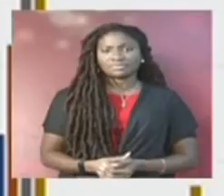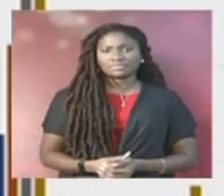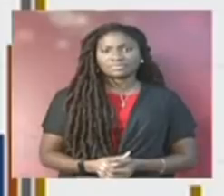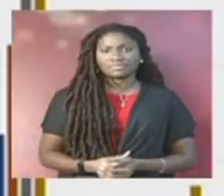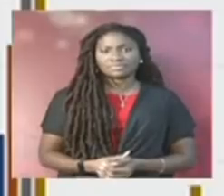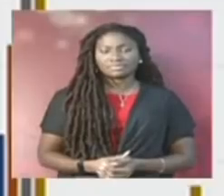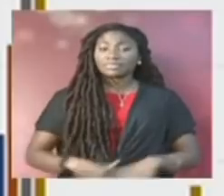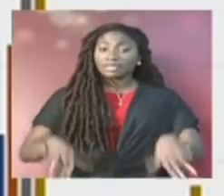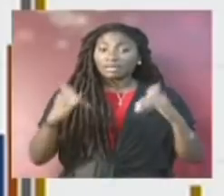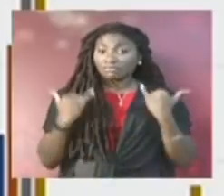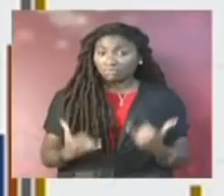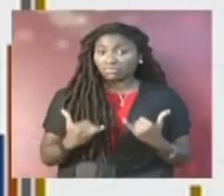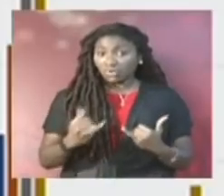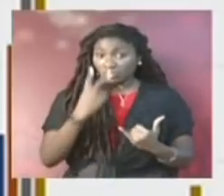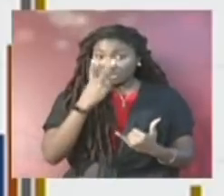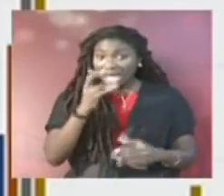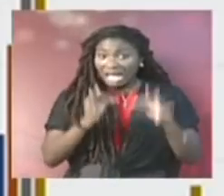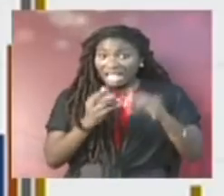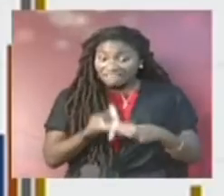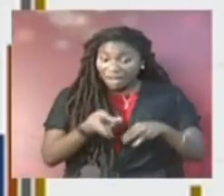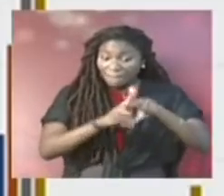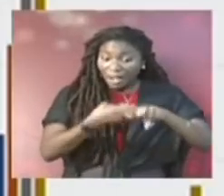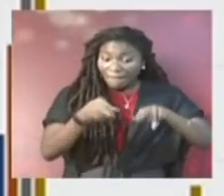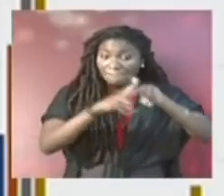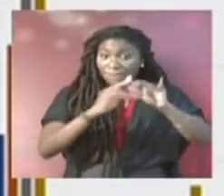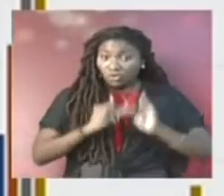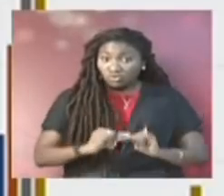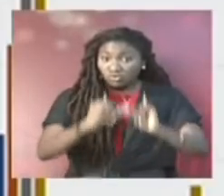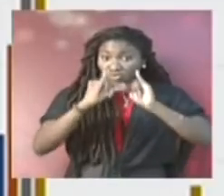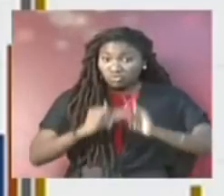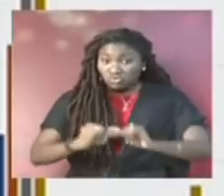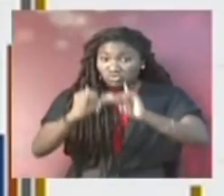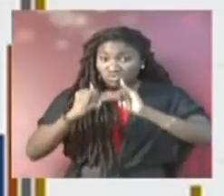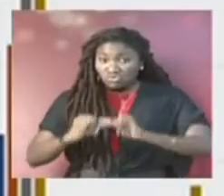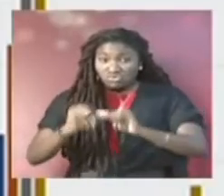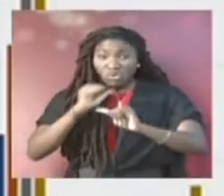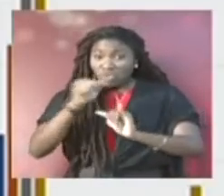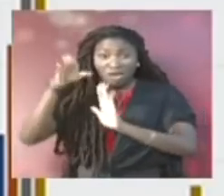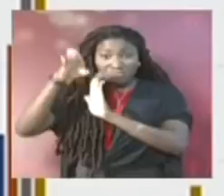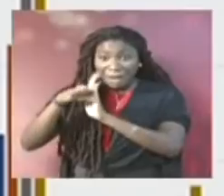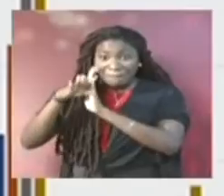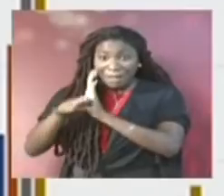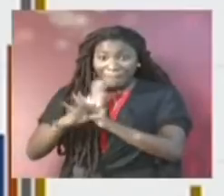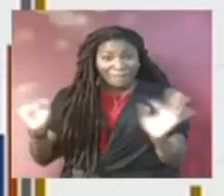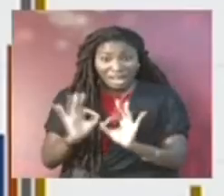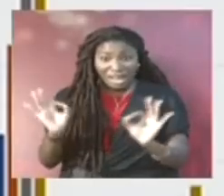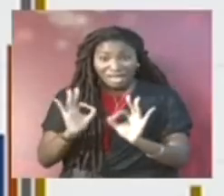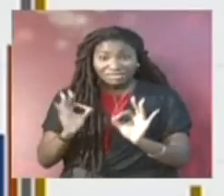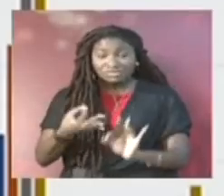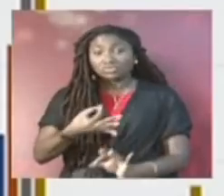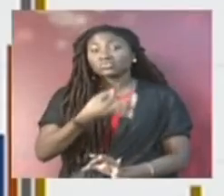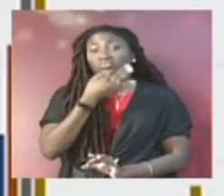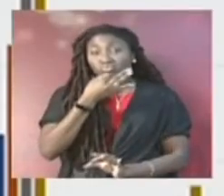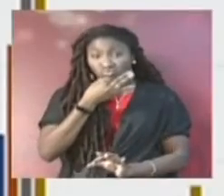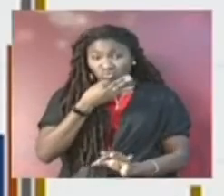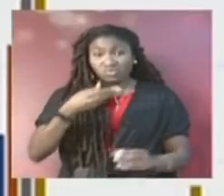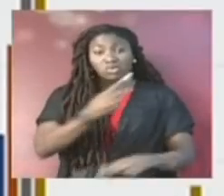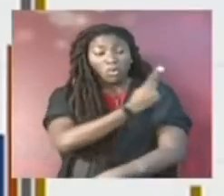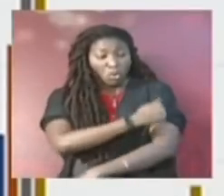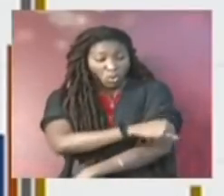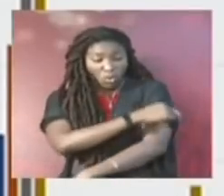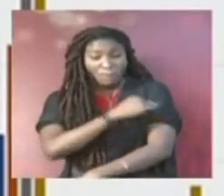which we're currently progressing, if that trend doesn't change, doesn't start to flatten, then we're going to reach the maximum for